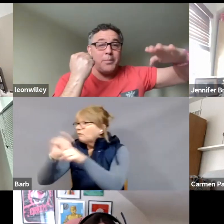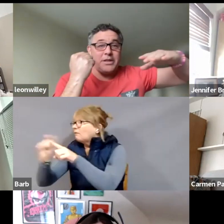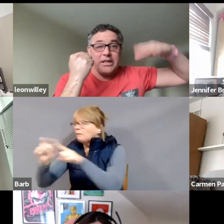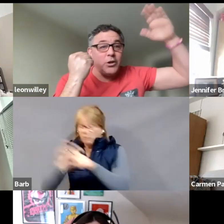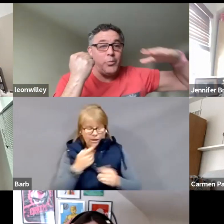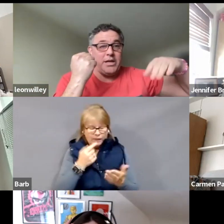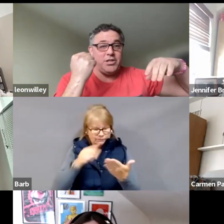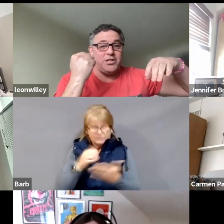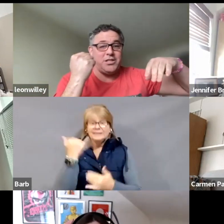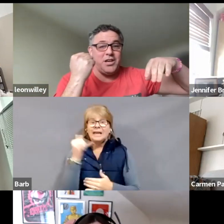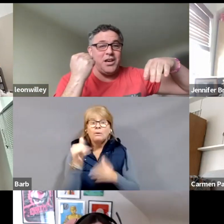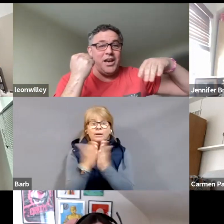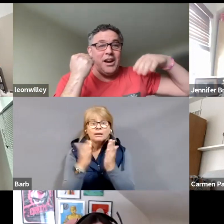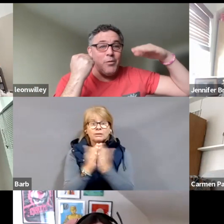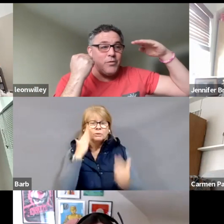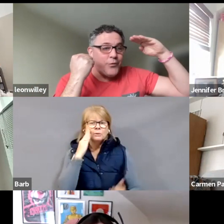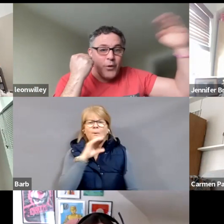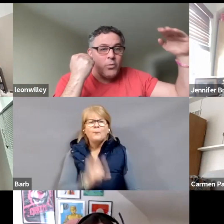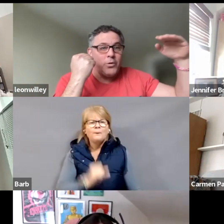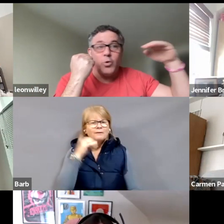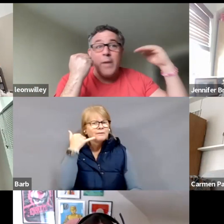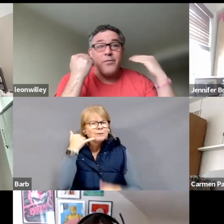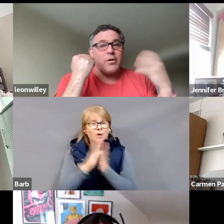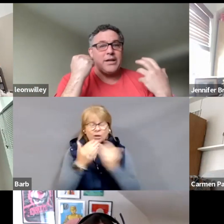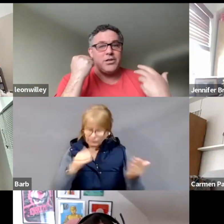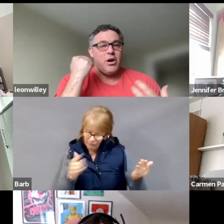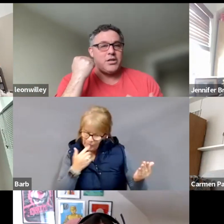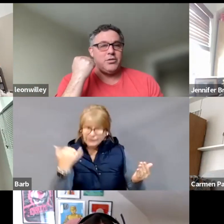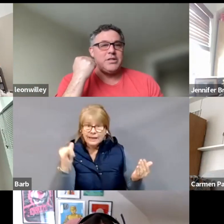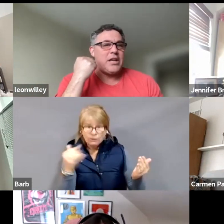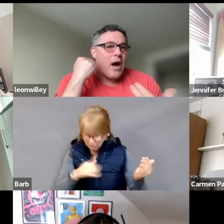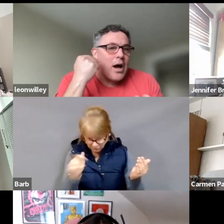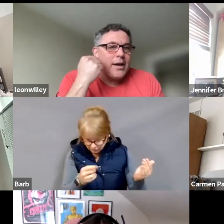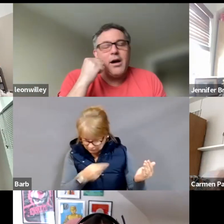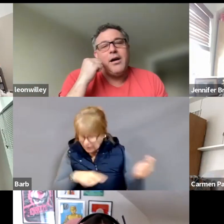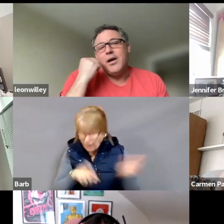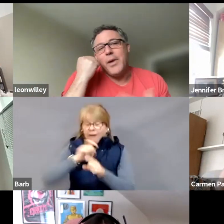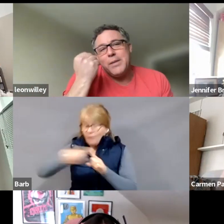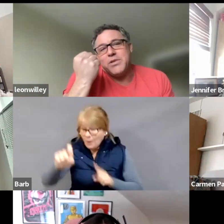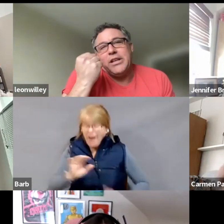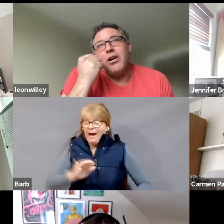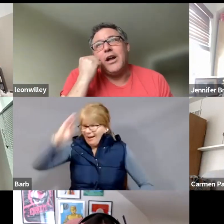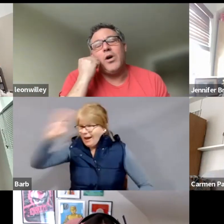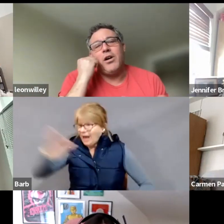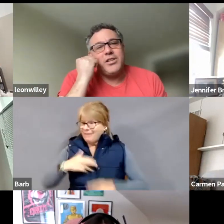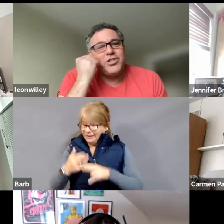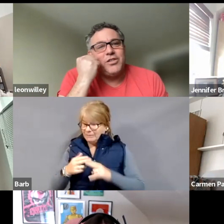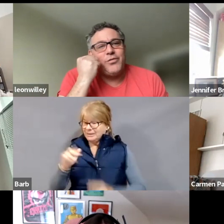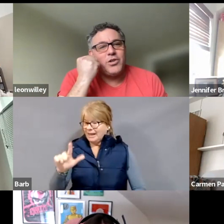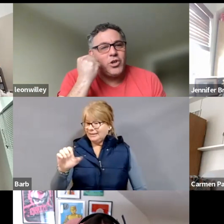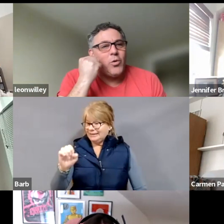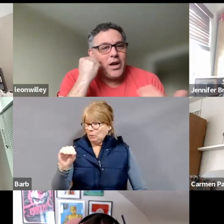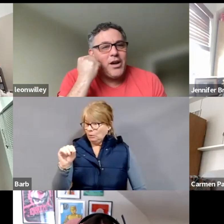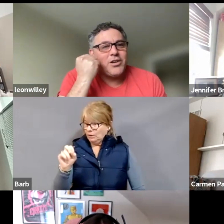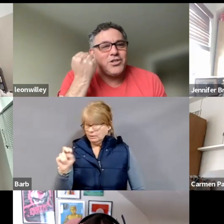look them up in the yellow pages. And I would phone whomever I could talk to and say, hi, my name's Leon. I want to audition